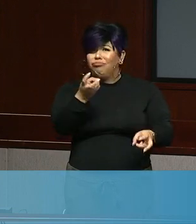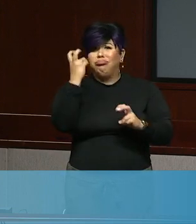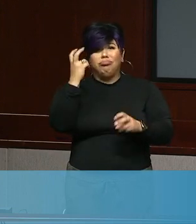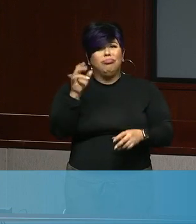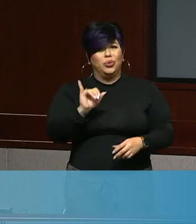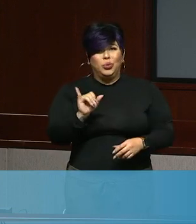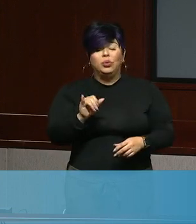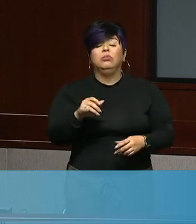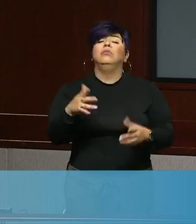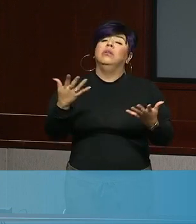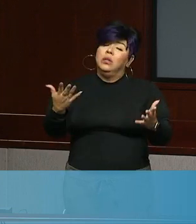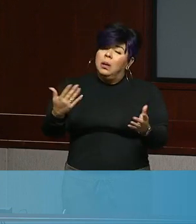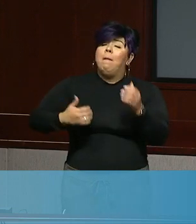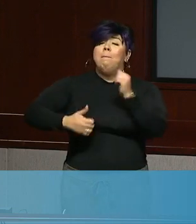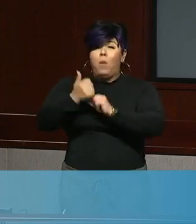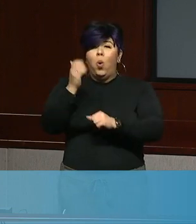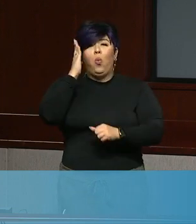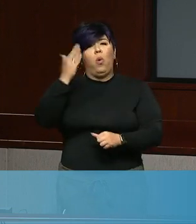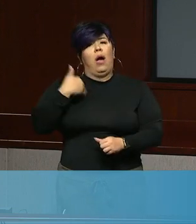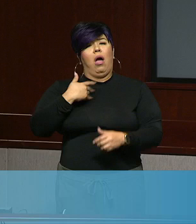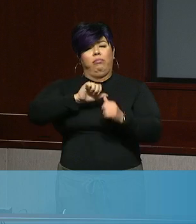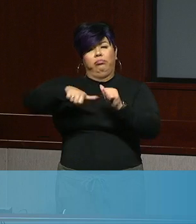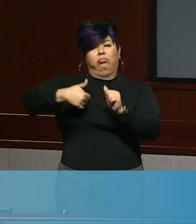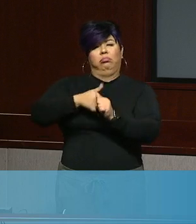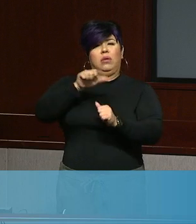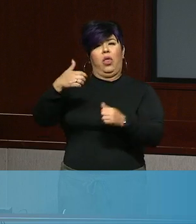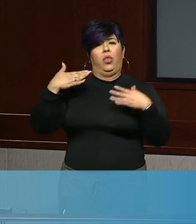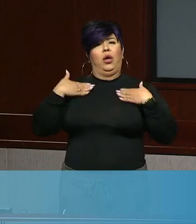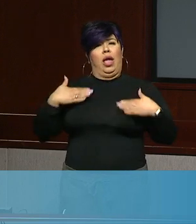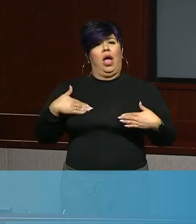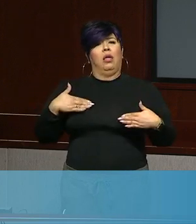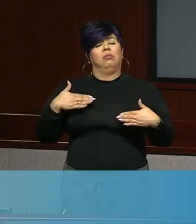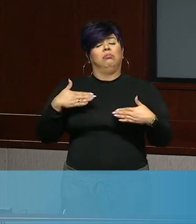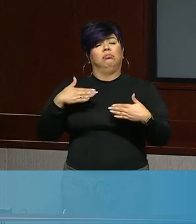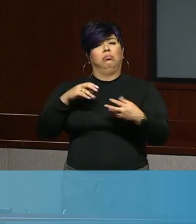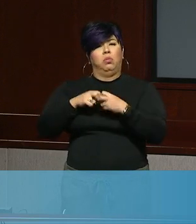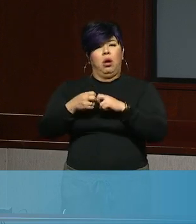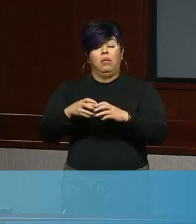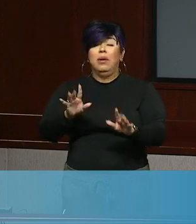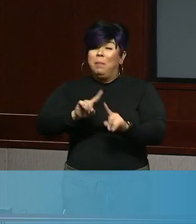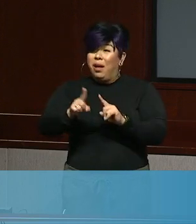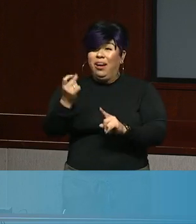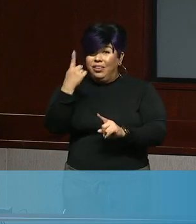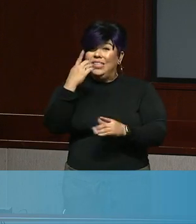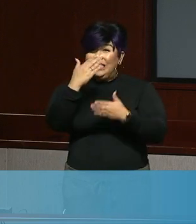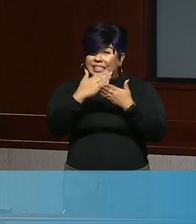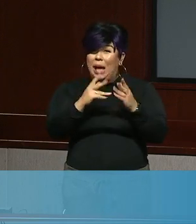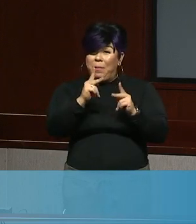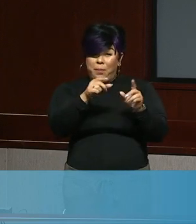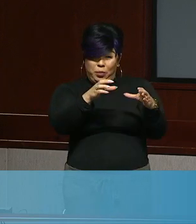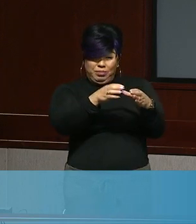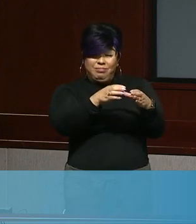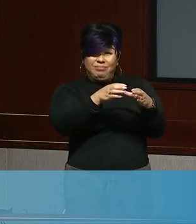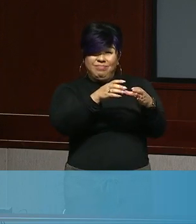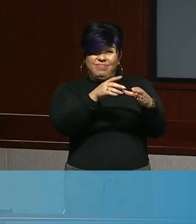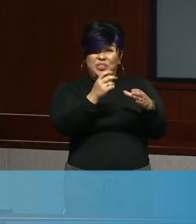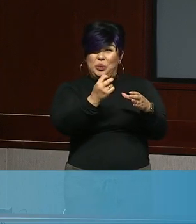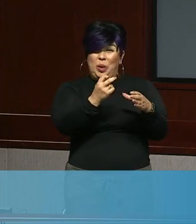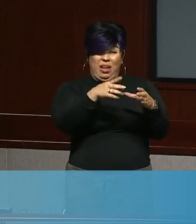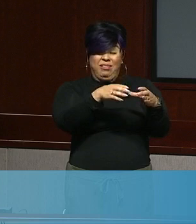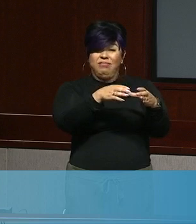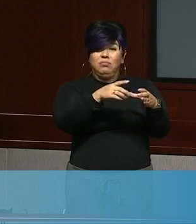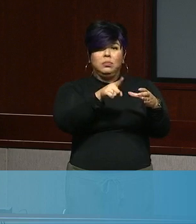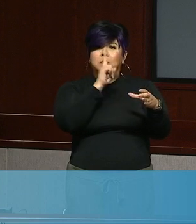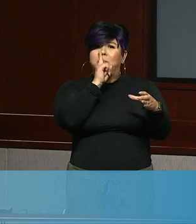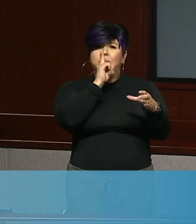have underlying conditions. However, there were still 12 deaths in 12 people who, as far as we can tell in their medical records, and that they did